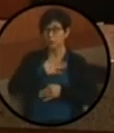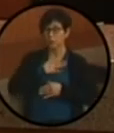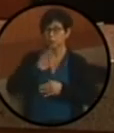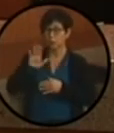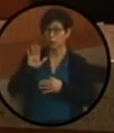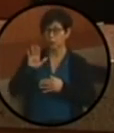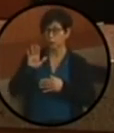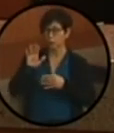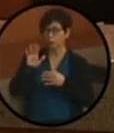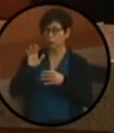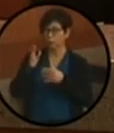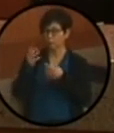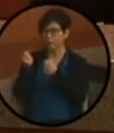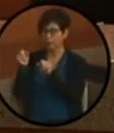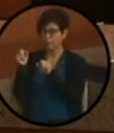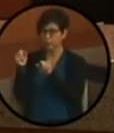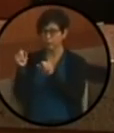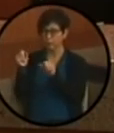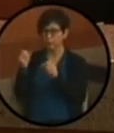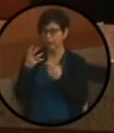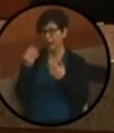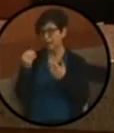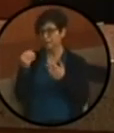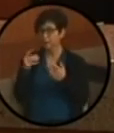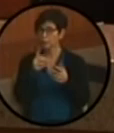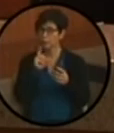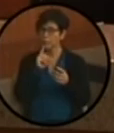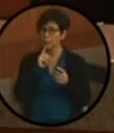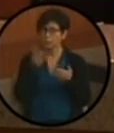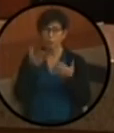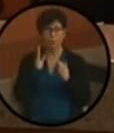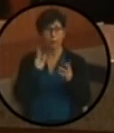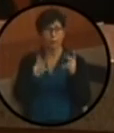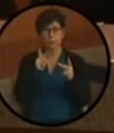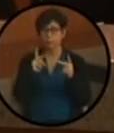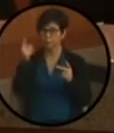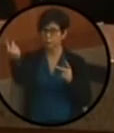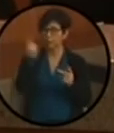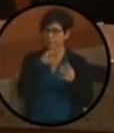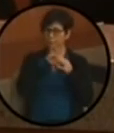and to be proactive, to give everybody a voice and to be real clear.